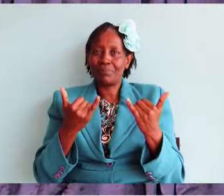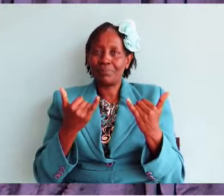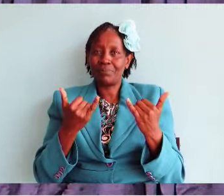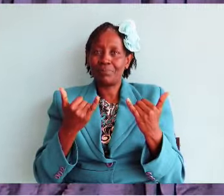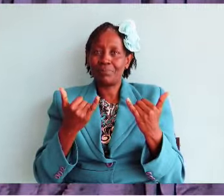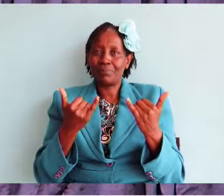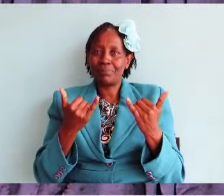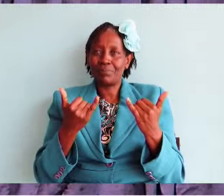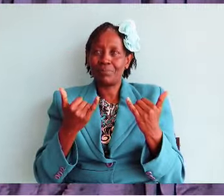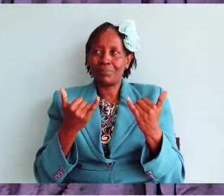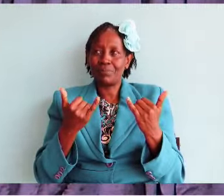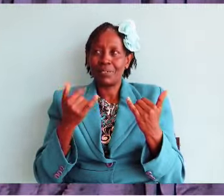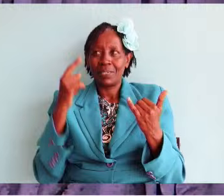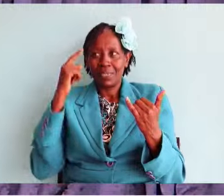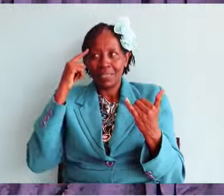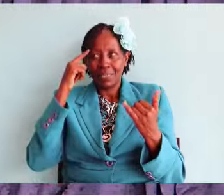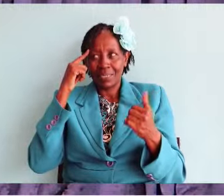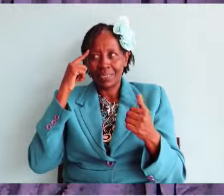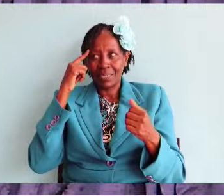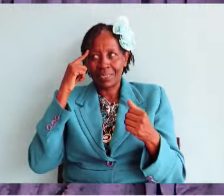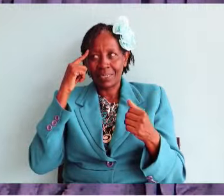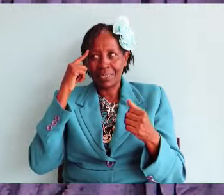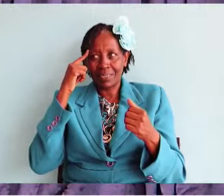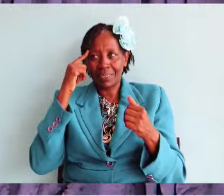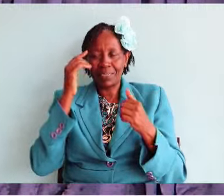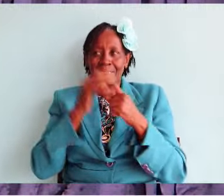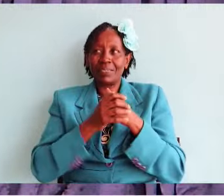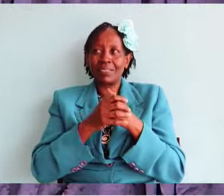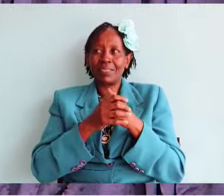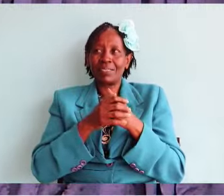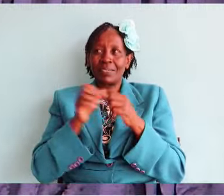But look at this. The battle plan